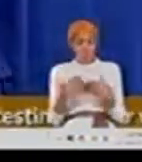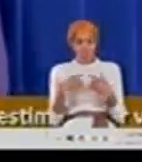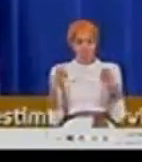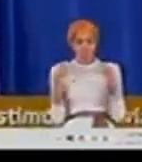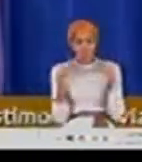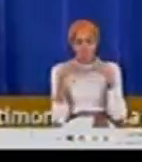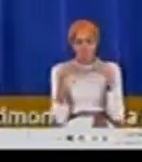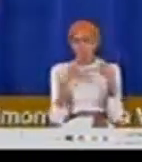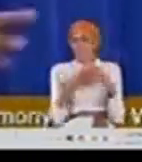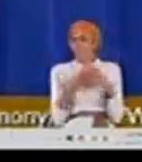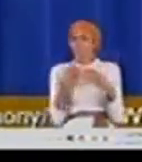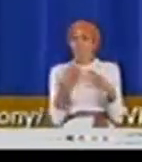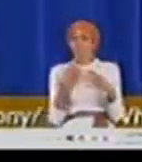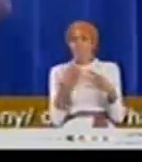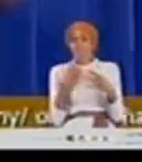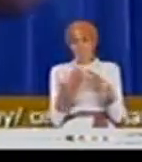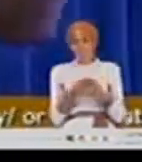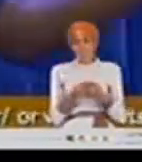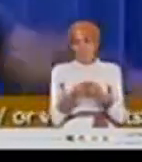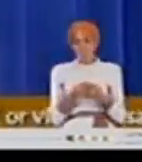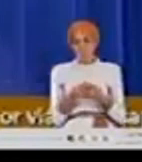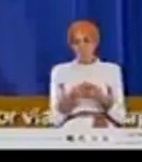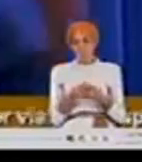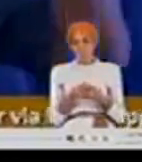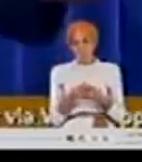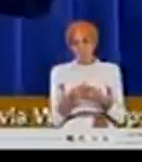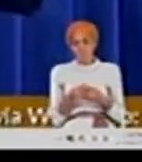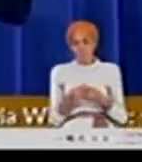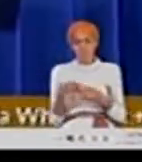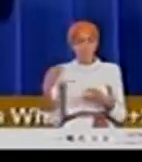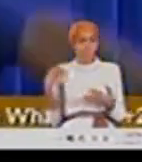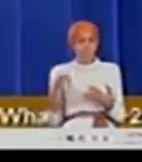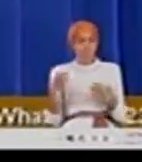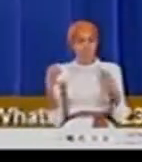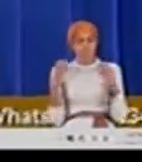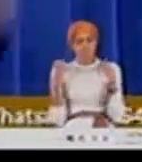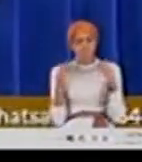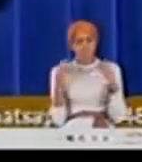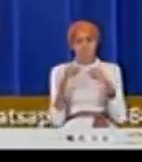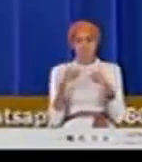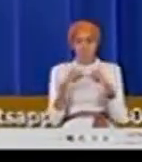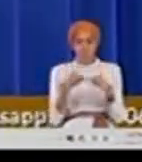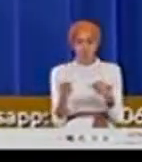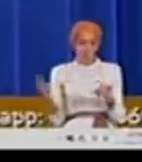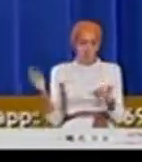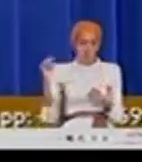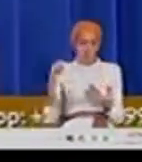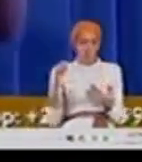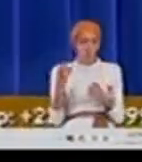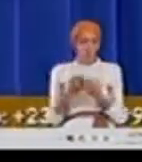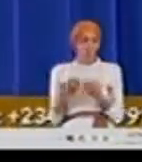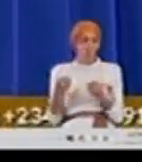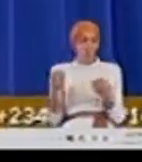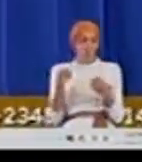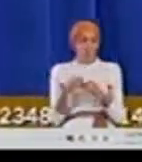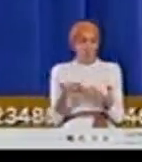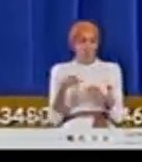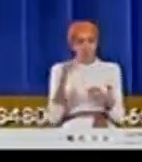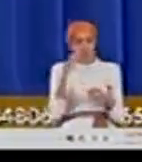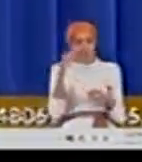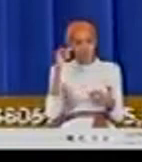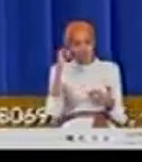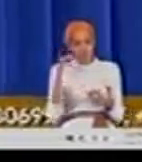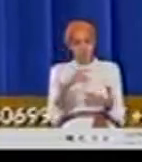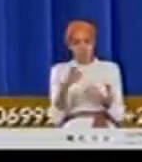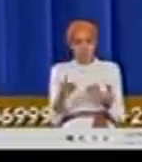and the pain persisted since that Wednesday yesterday Thursday even while we were in the car even while I was seated